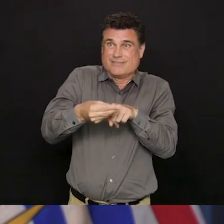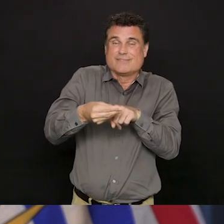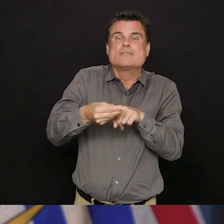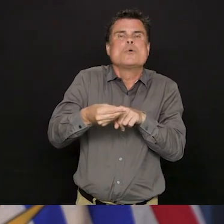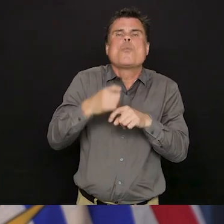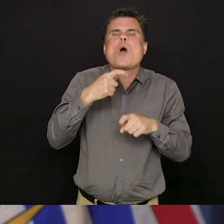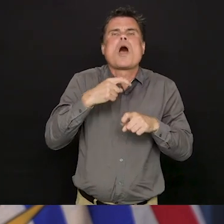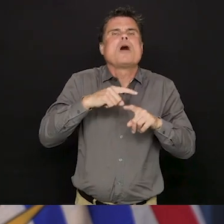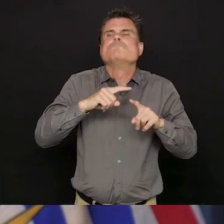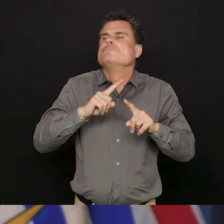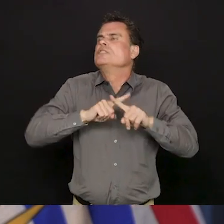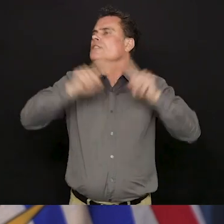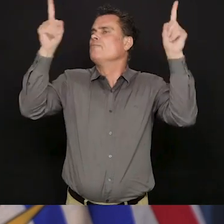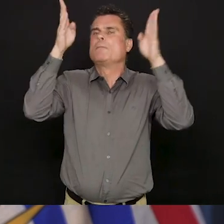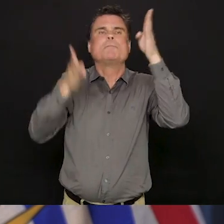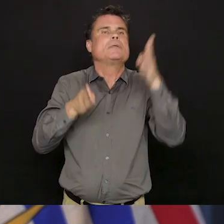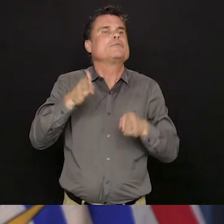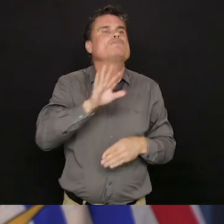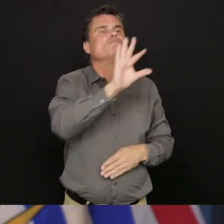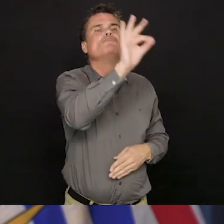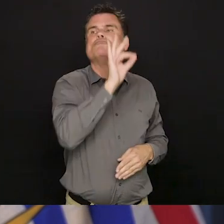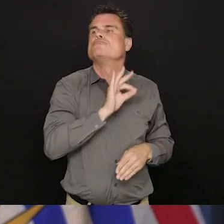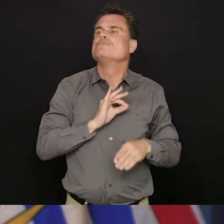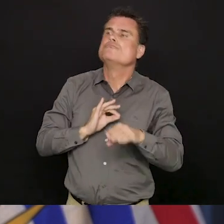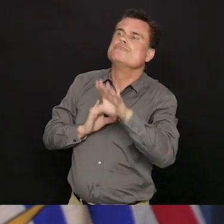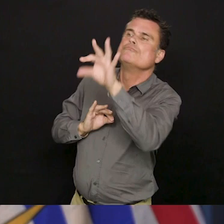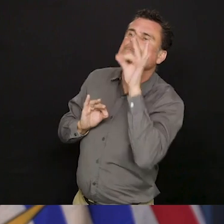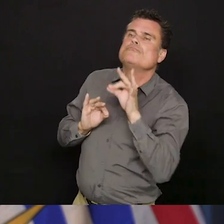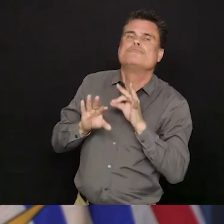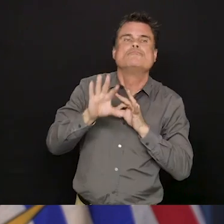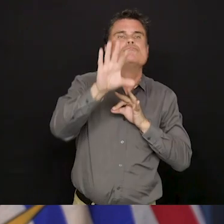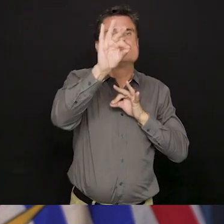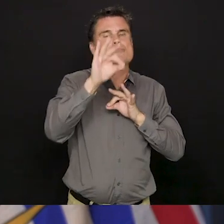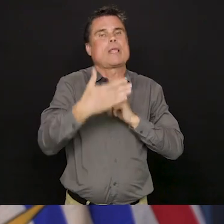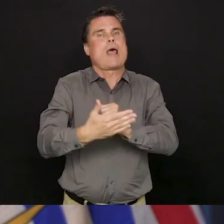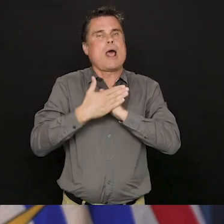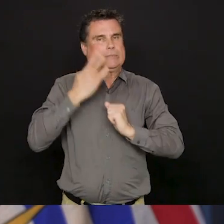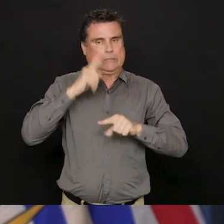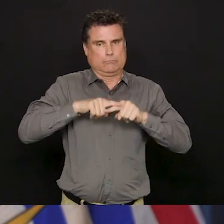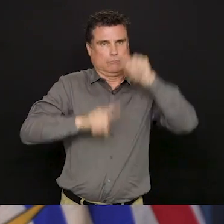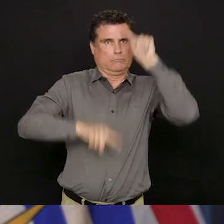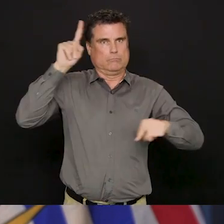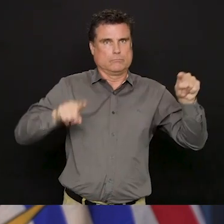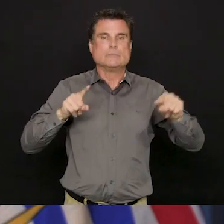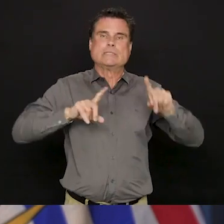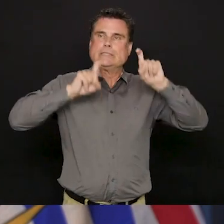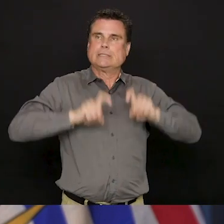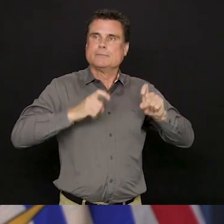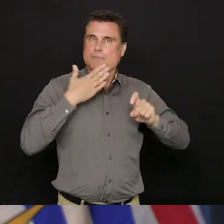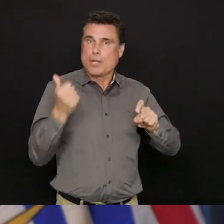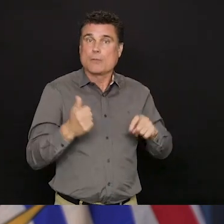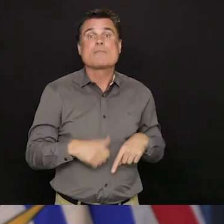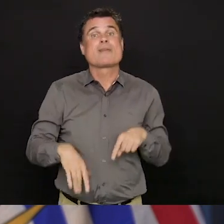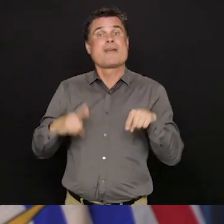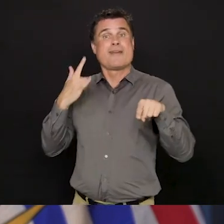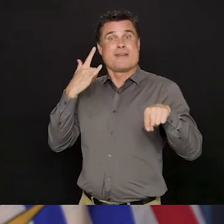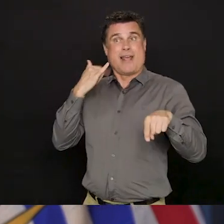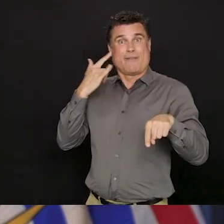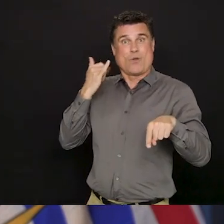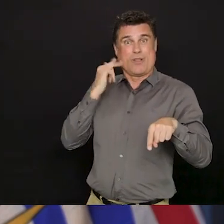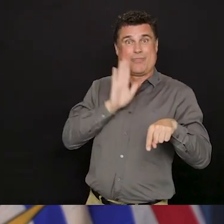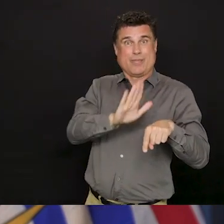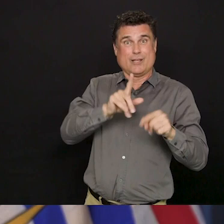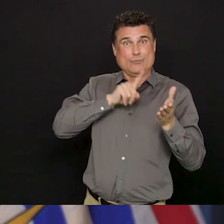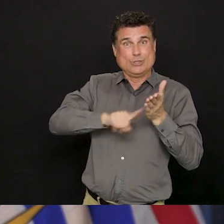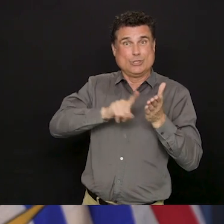in the community. So the challenge in California was when they came up with their estimates, part